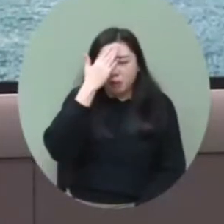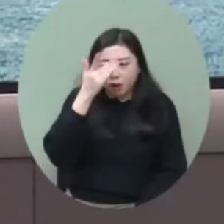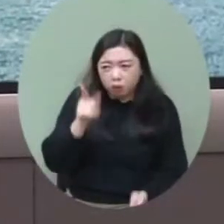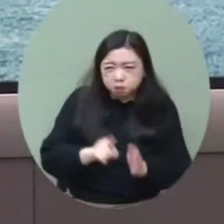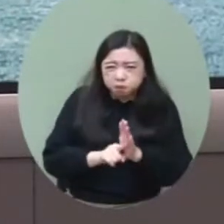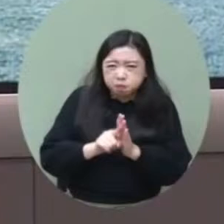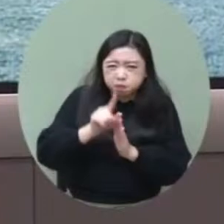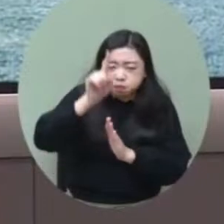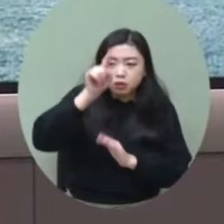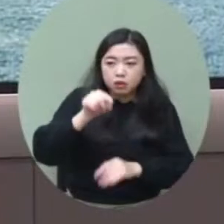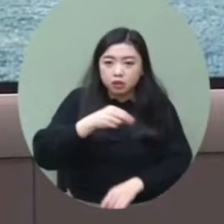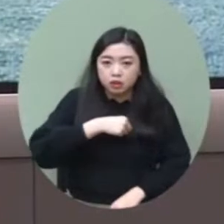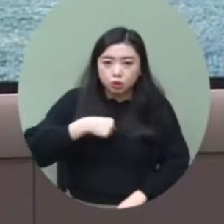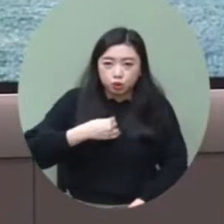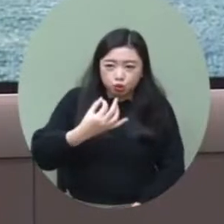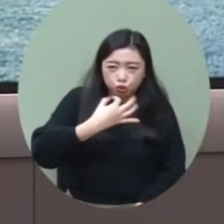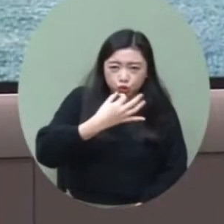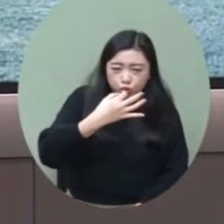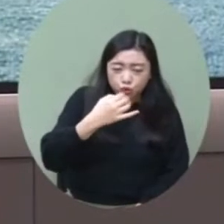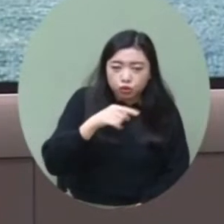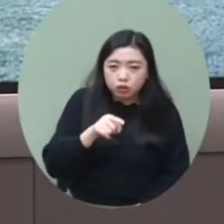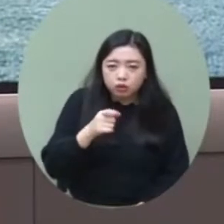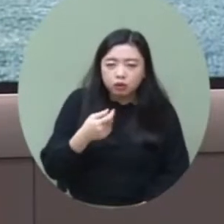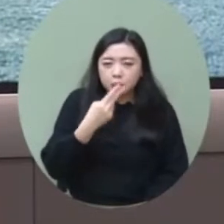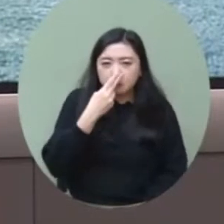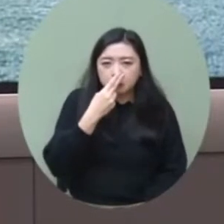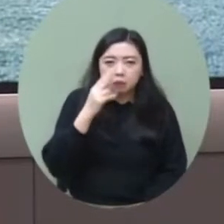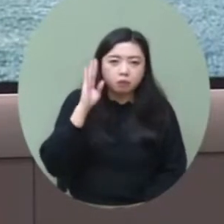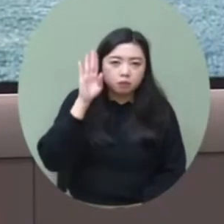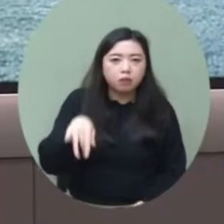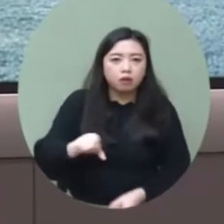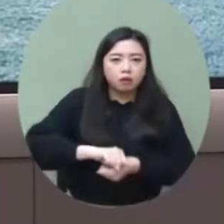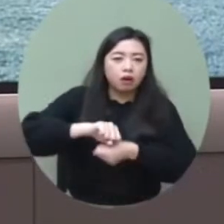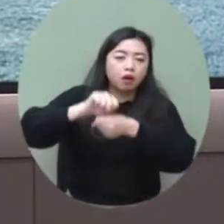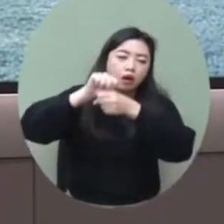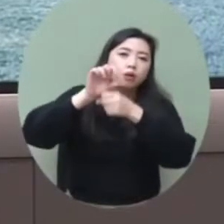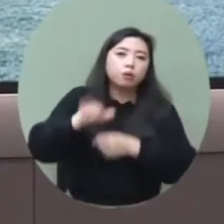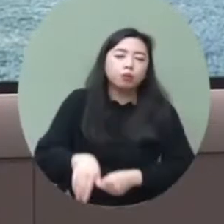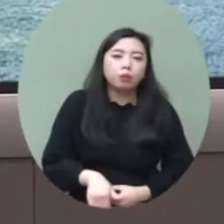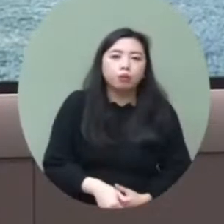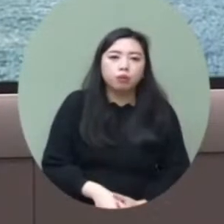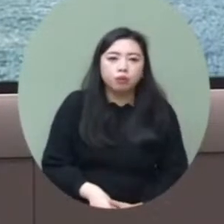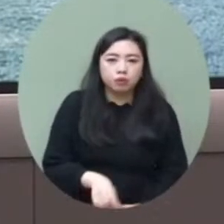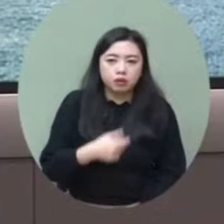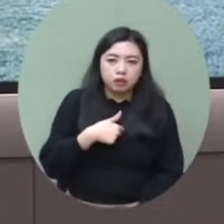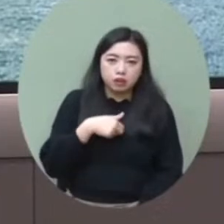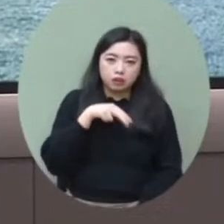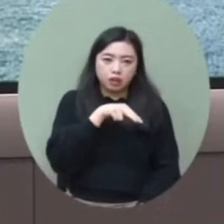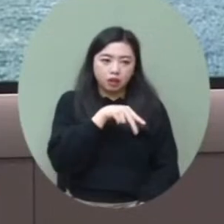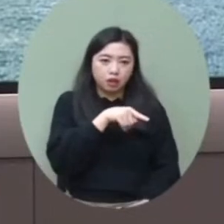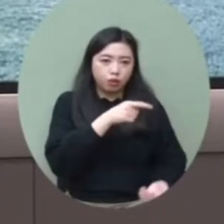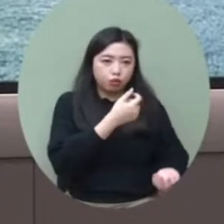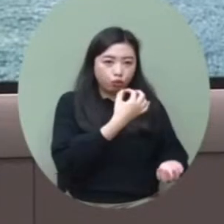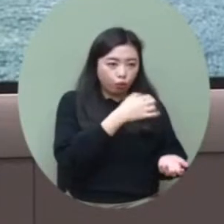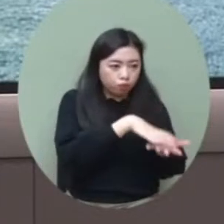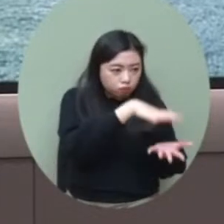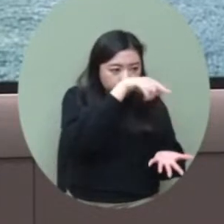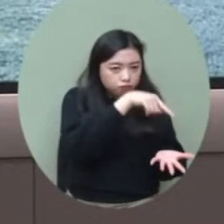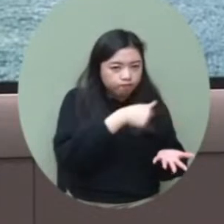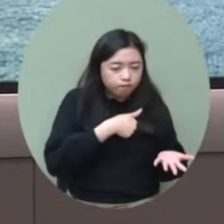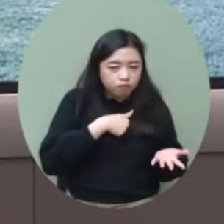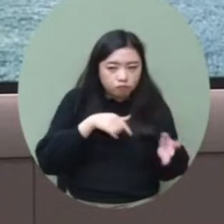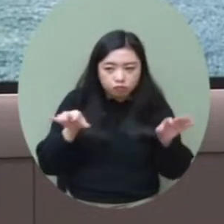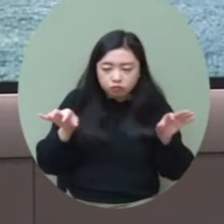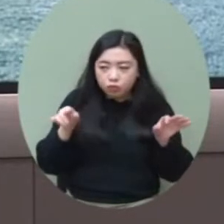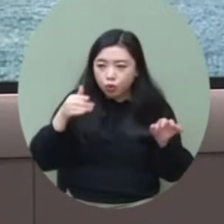patients. Of course, the number of patients is rising. More patients will require treatment. We